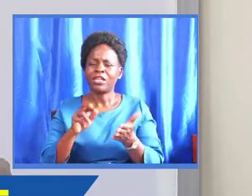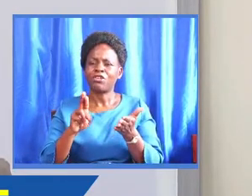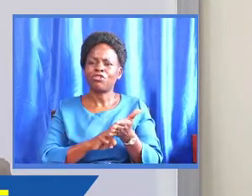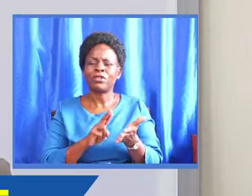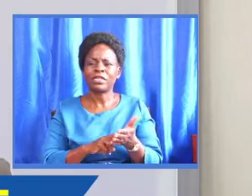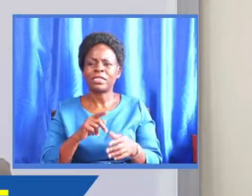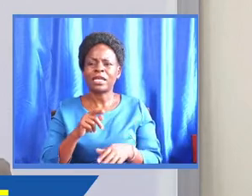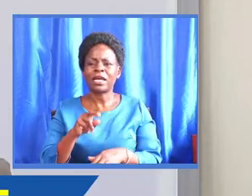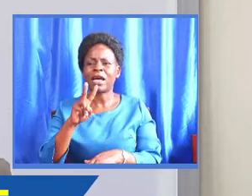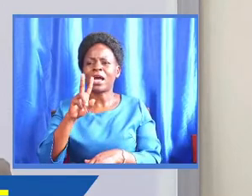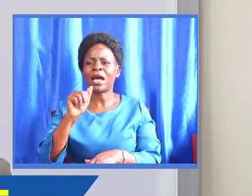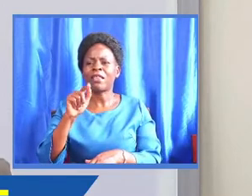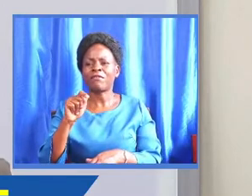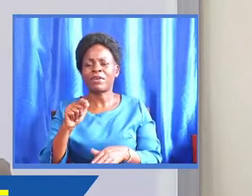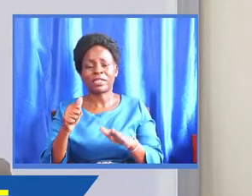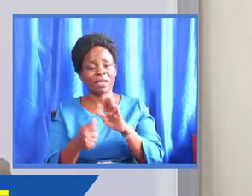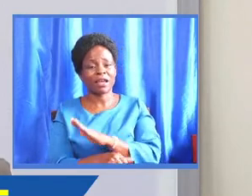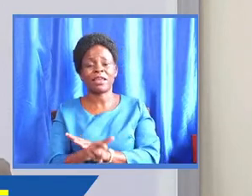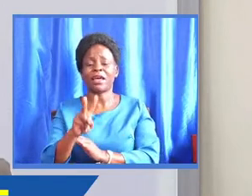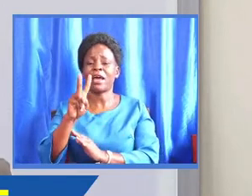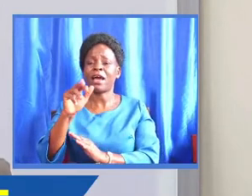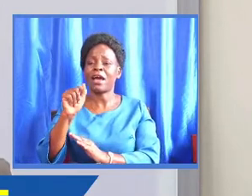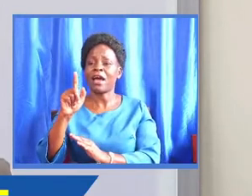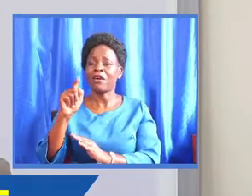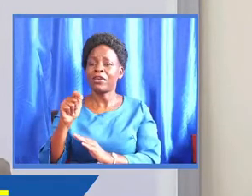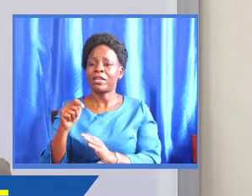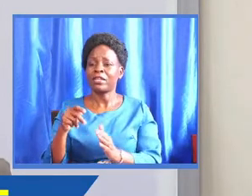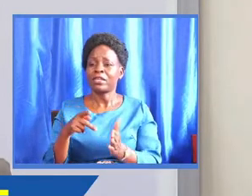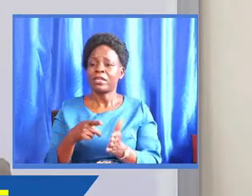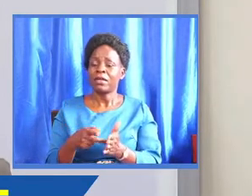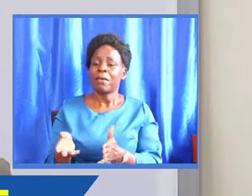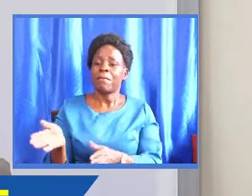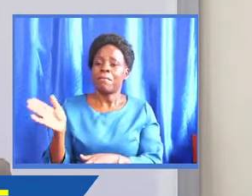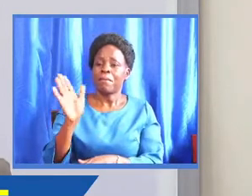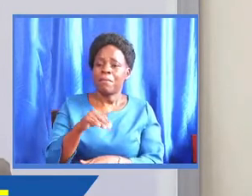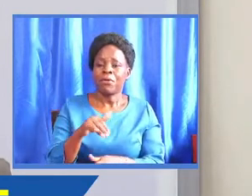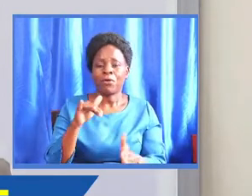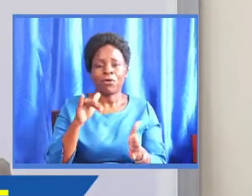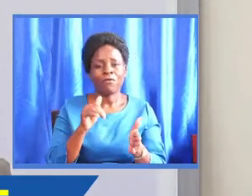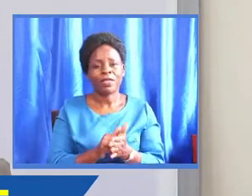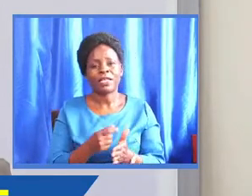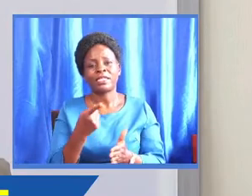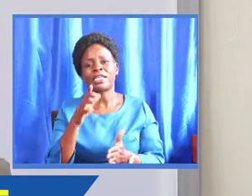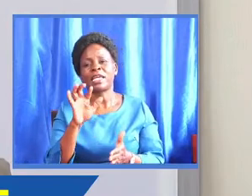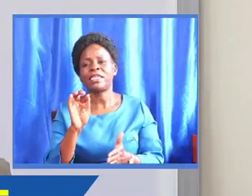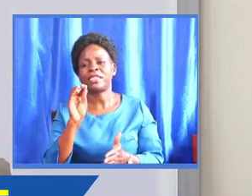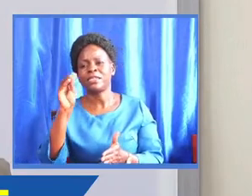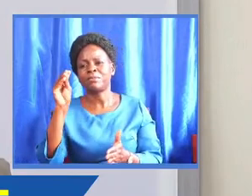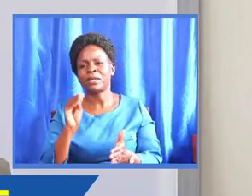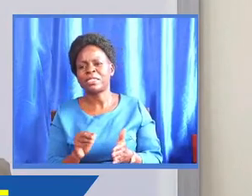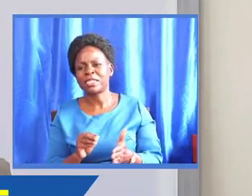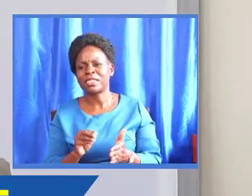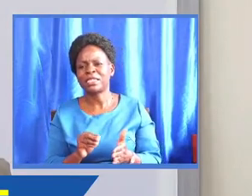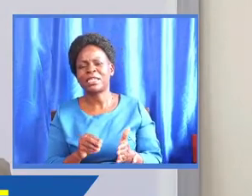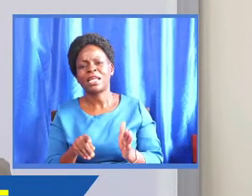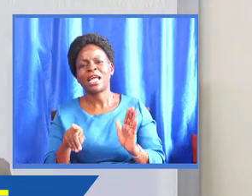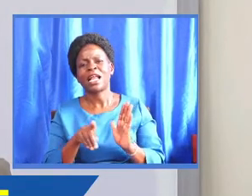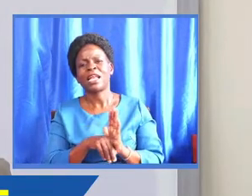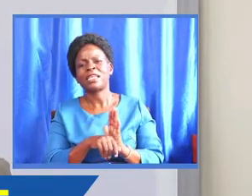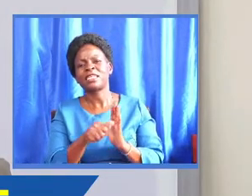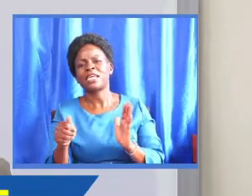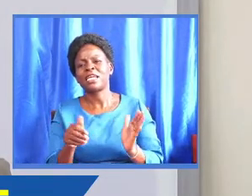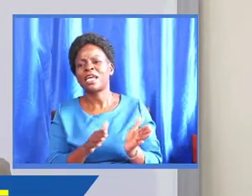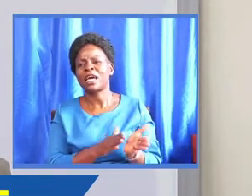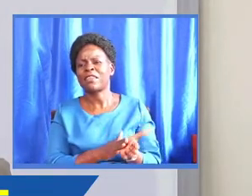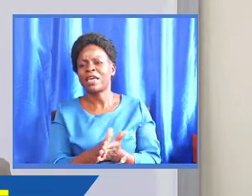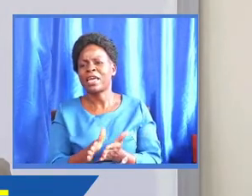VAT, and under VAT, you make monthly returns of the 18% of what you've charged, less any other expenses where